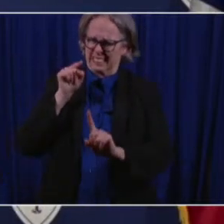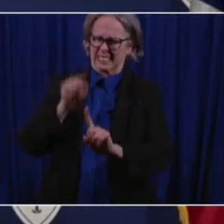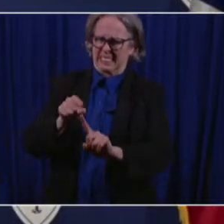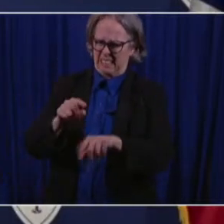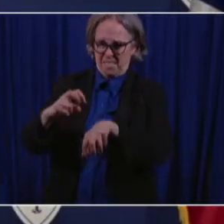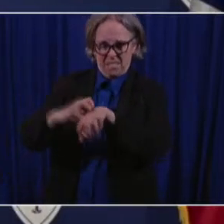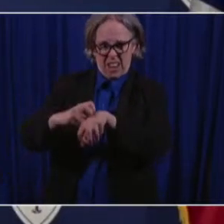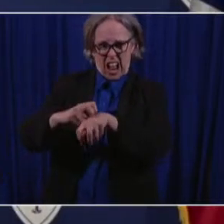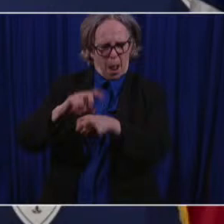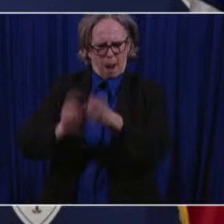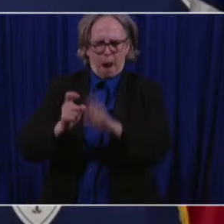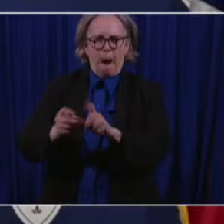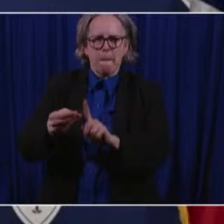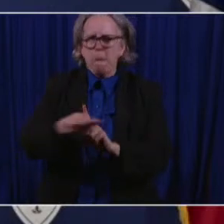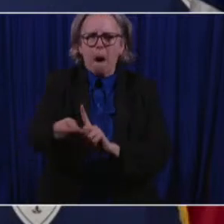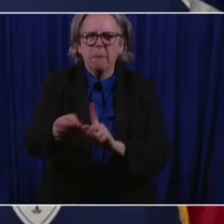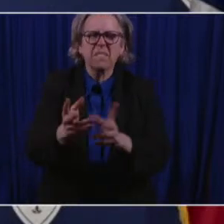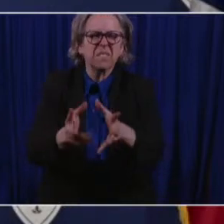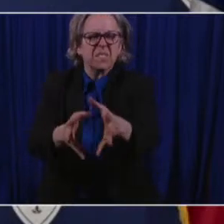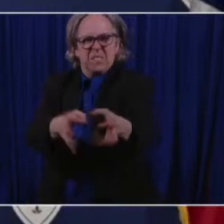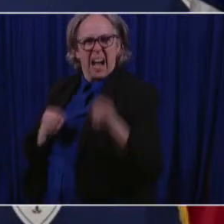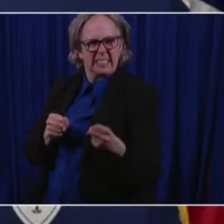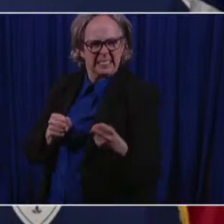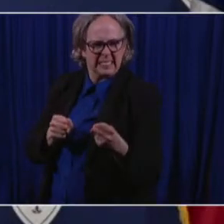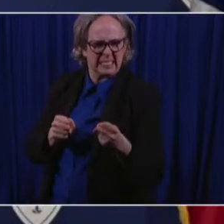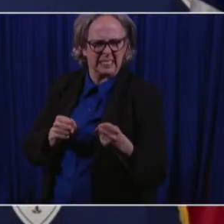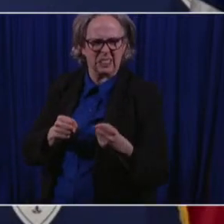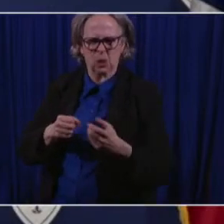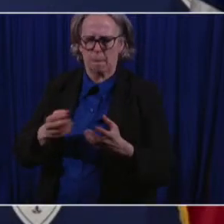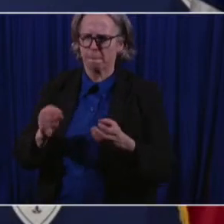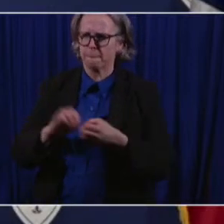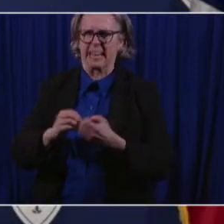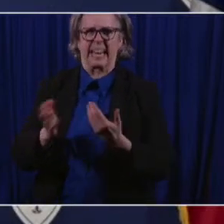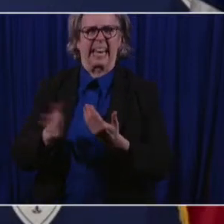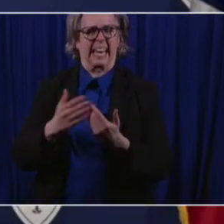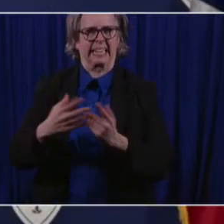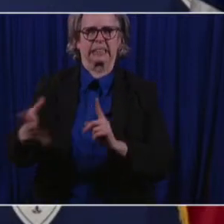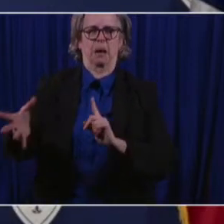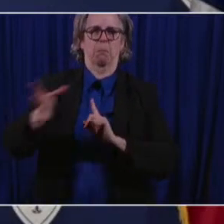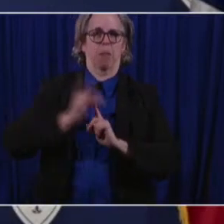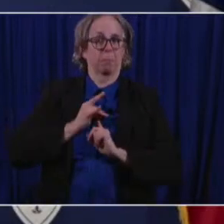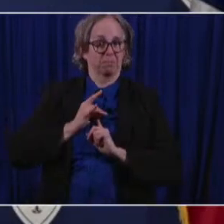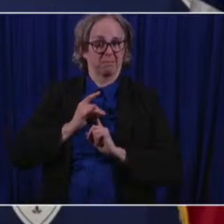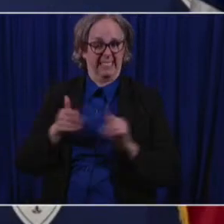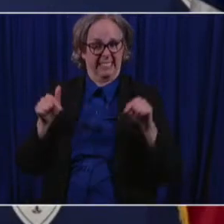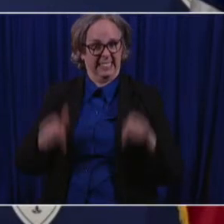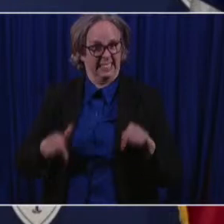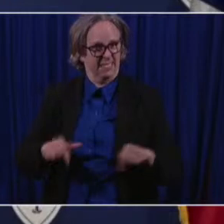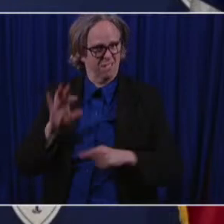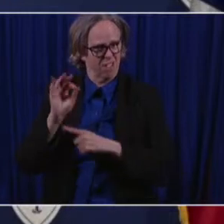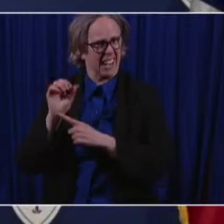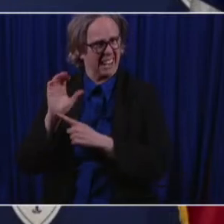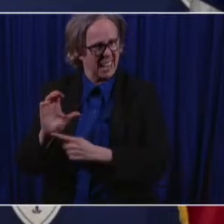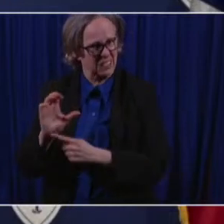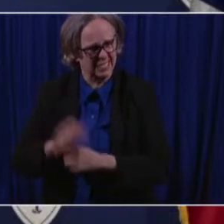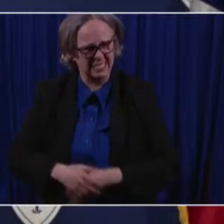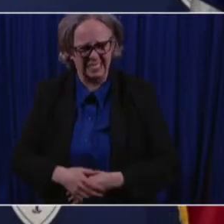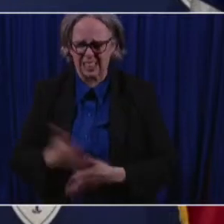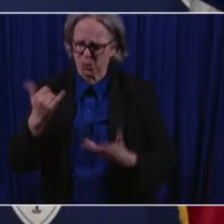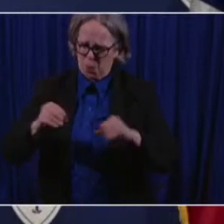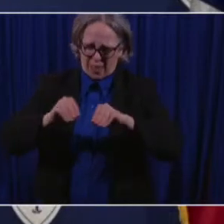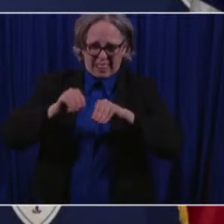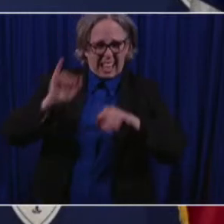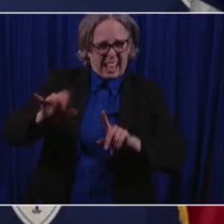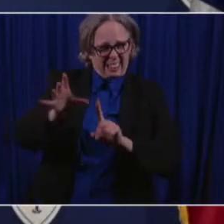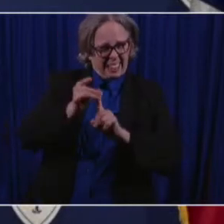quickly, a variant that is more contagious than what we have seen in the past. So we have this dichotomy,